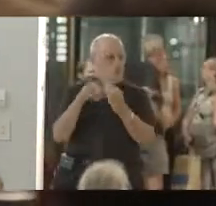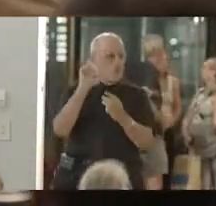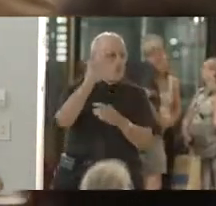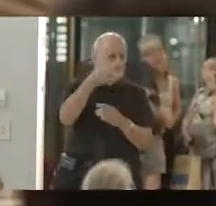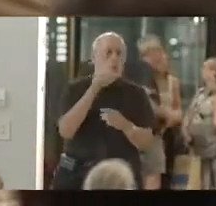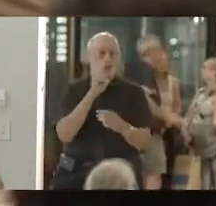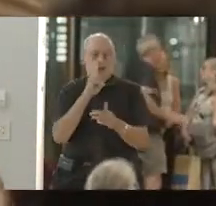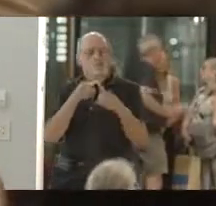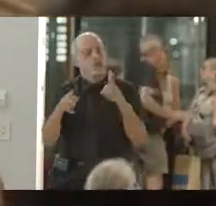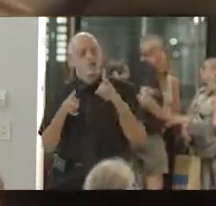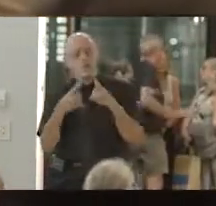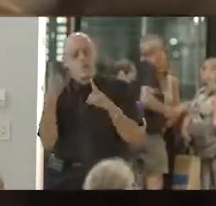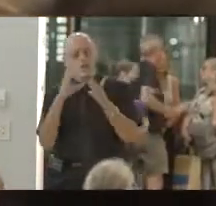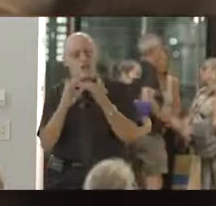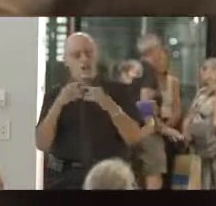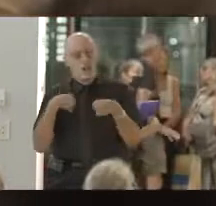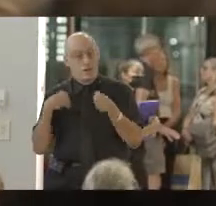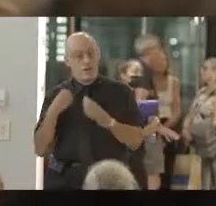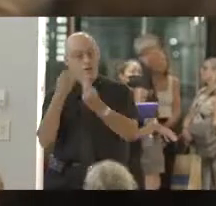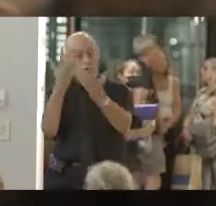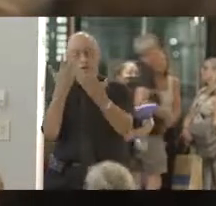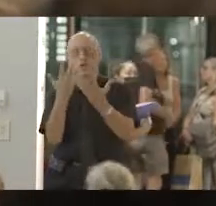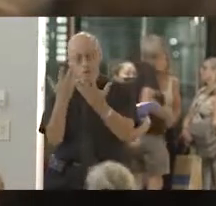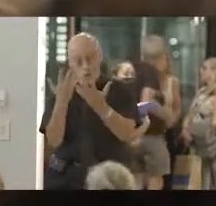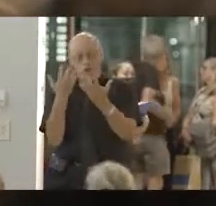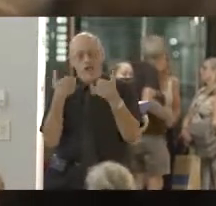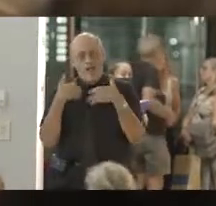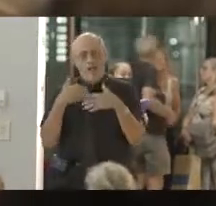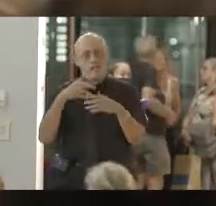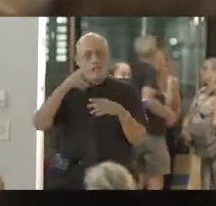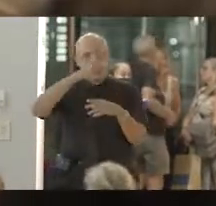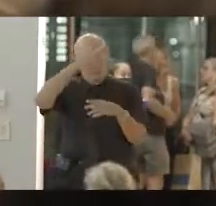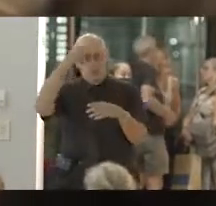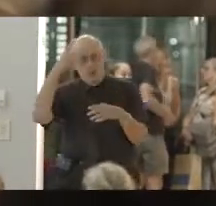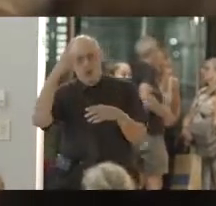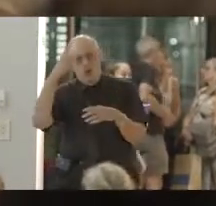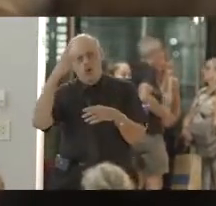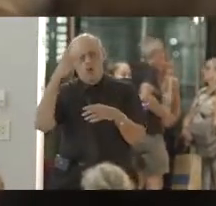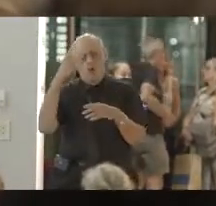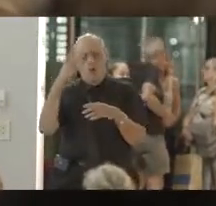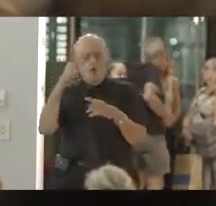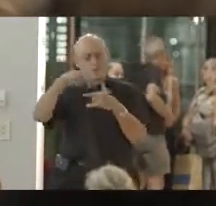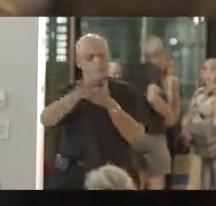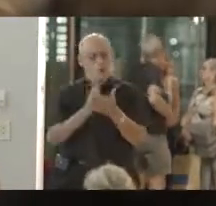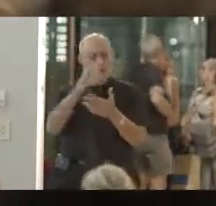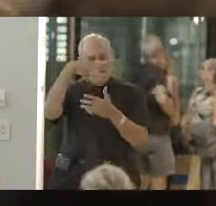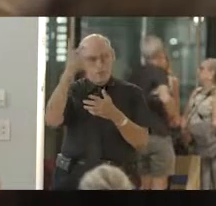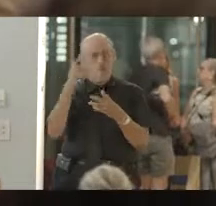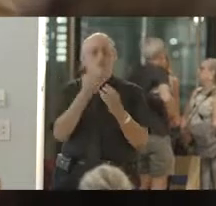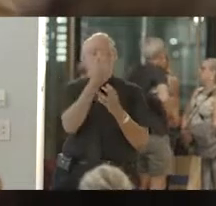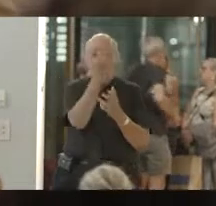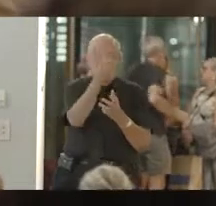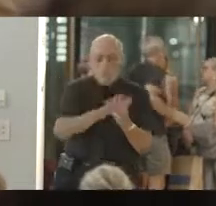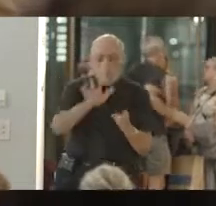So the only comment is that by having this park existing, this portion of the park, the lawn